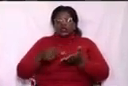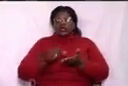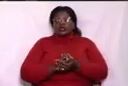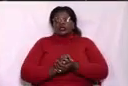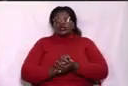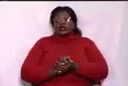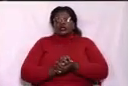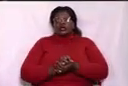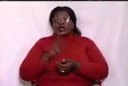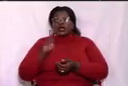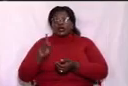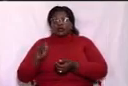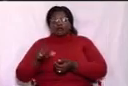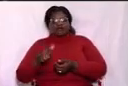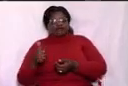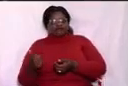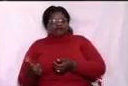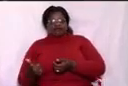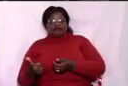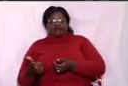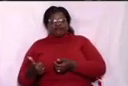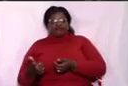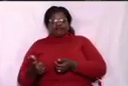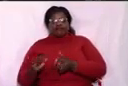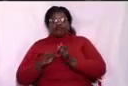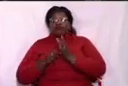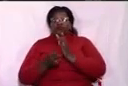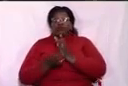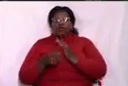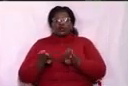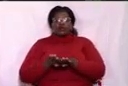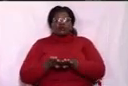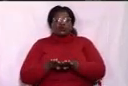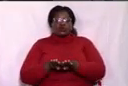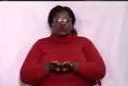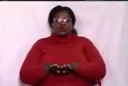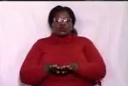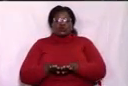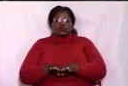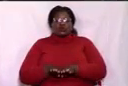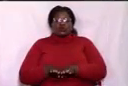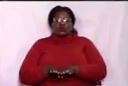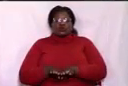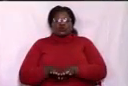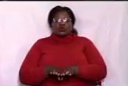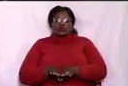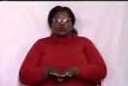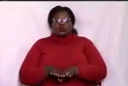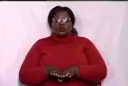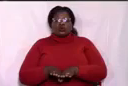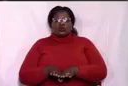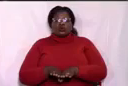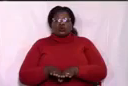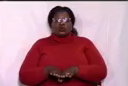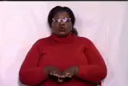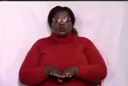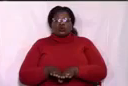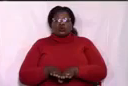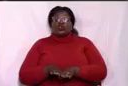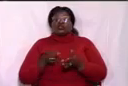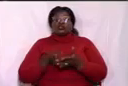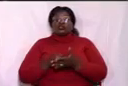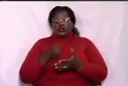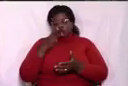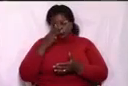to another, there will be another program, or another initiative. So just keep an eye on our